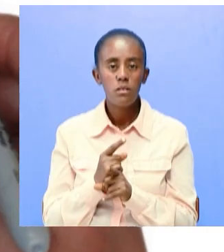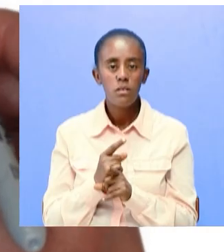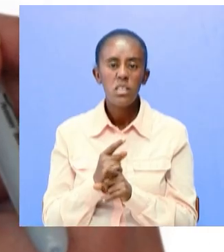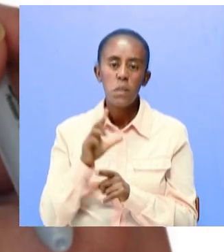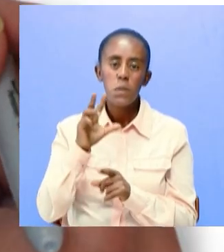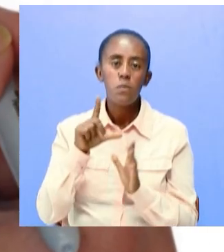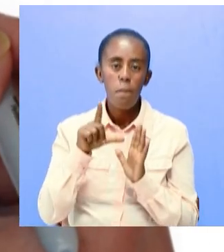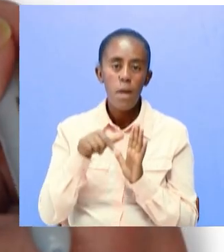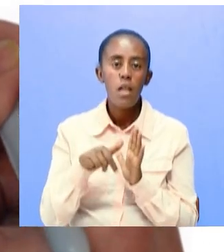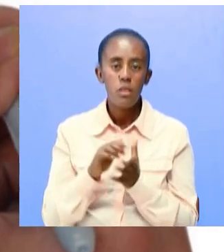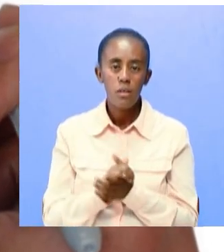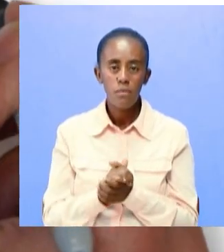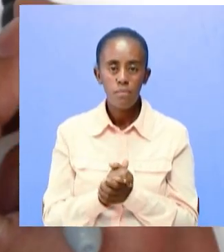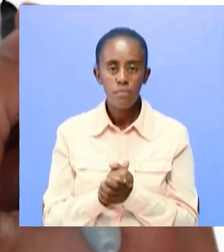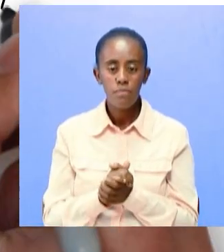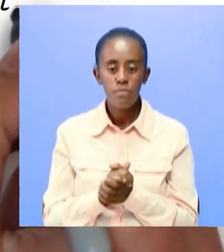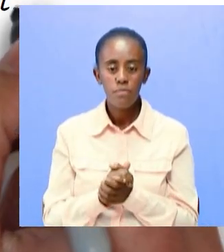3 minutes.